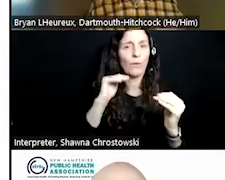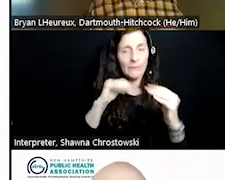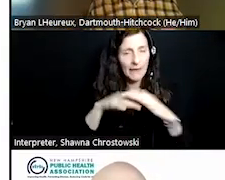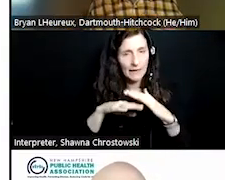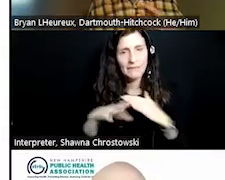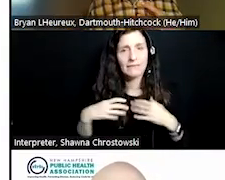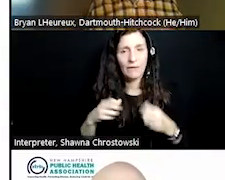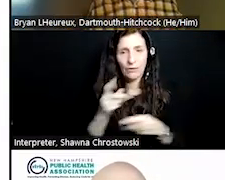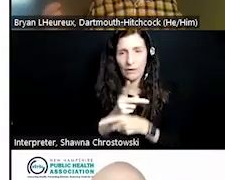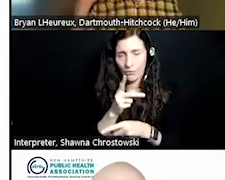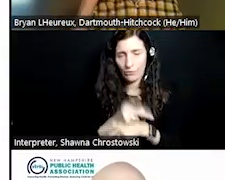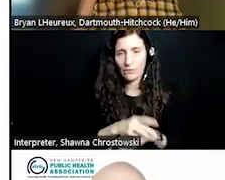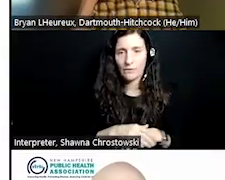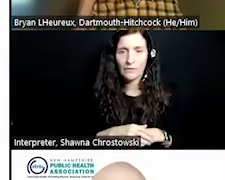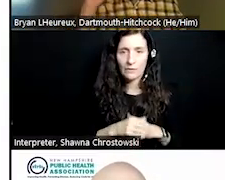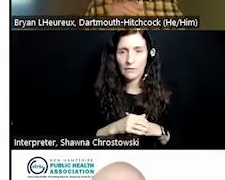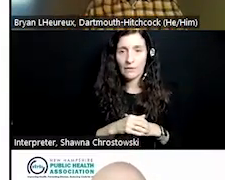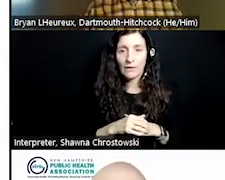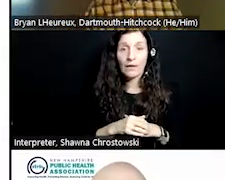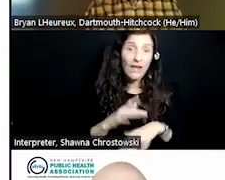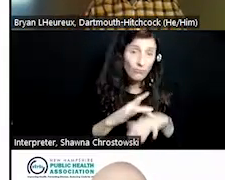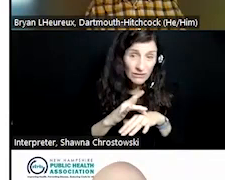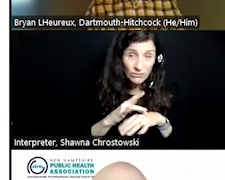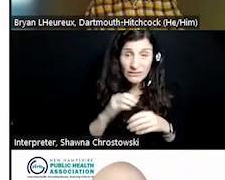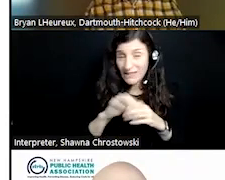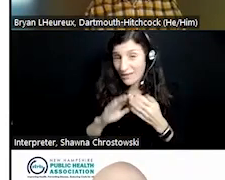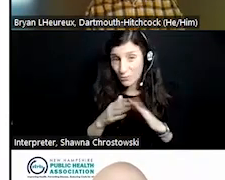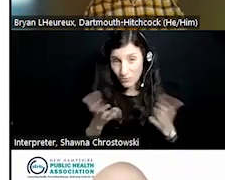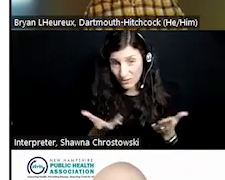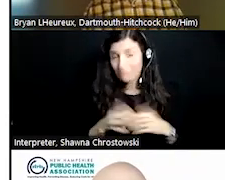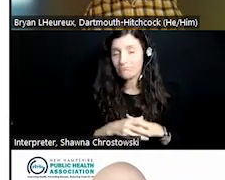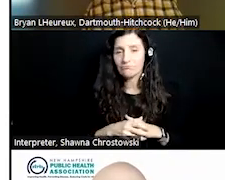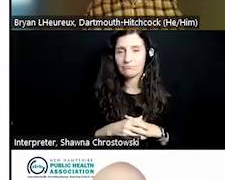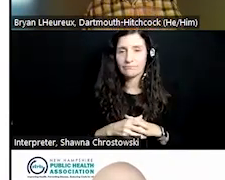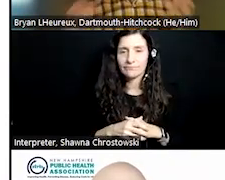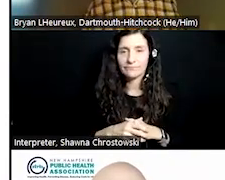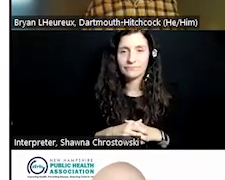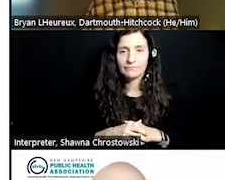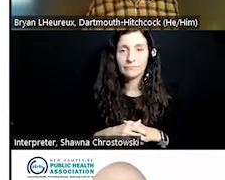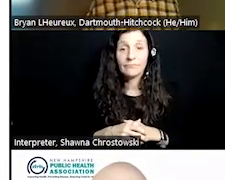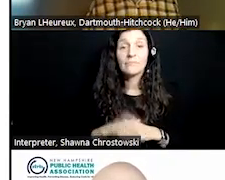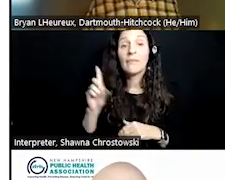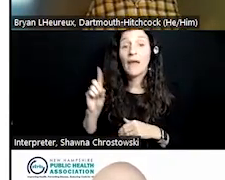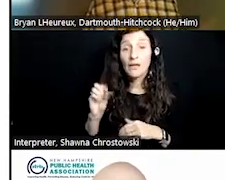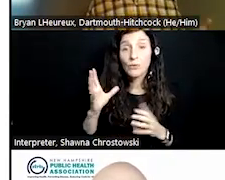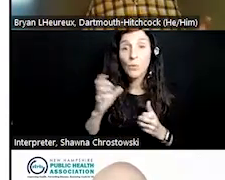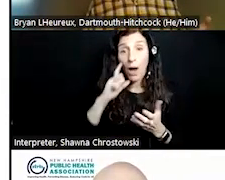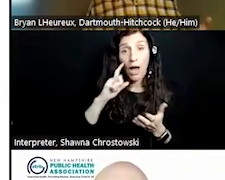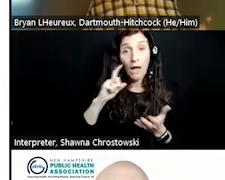equitably access resources in the community. But I do want to note